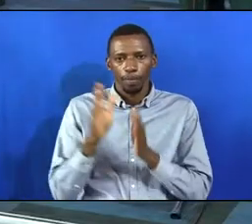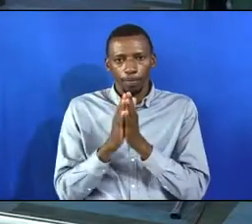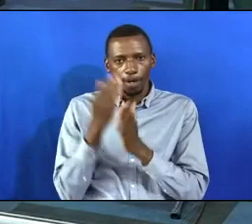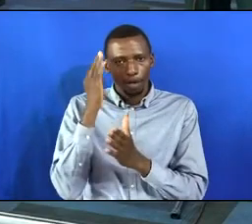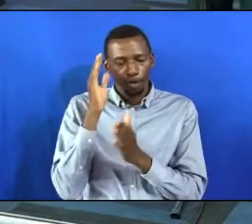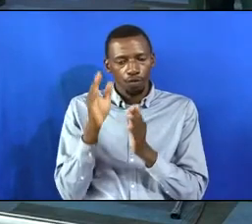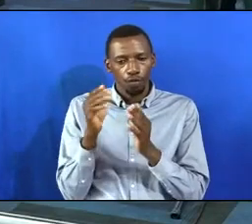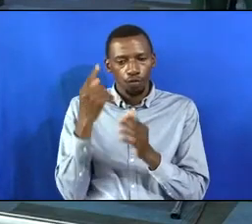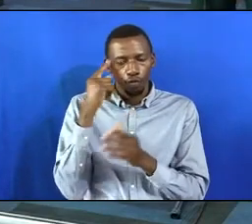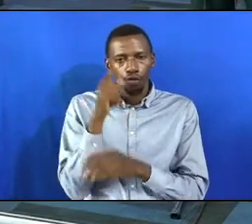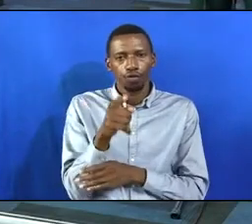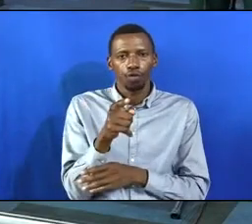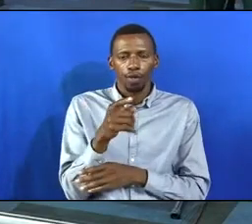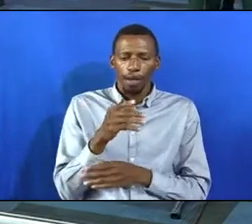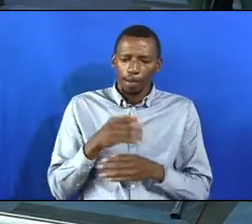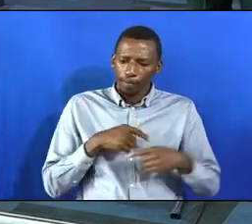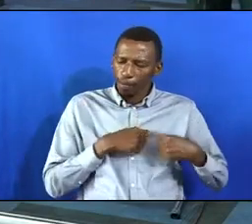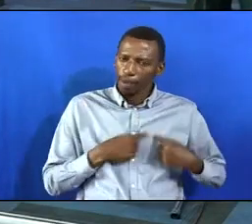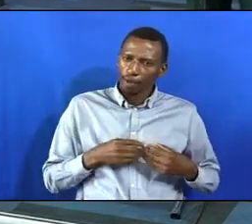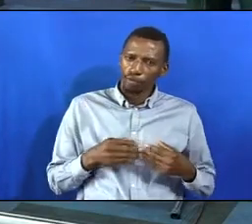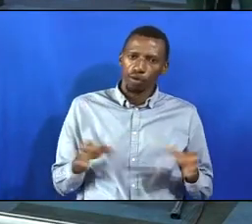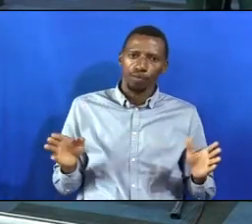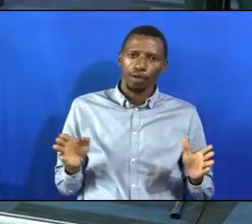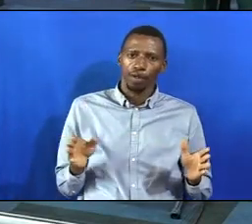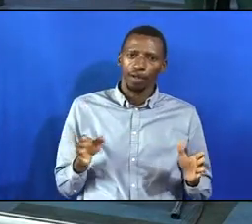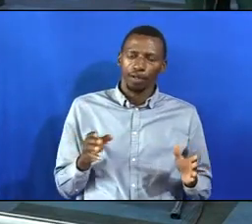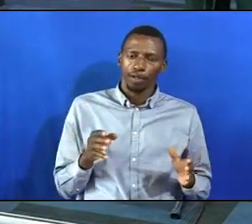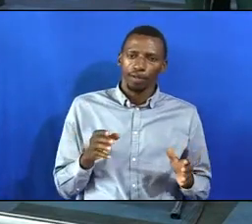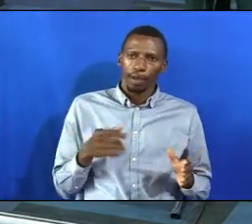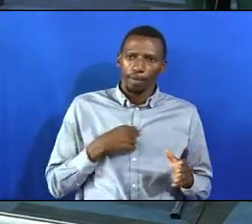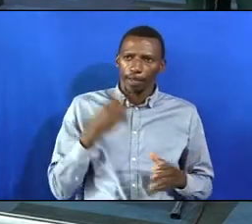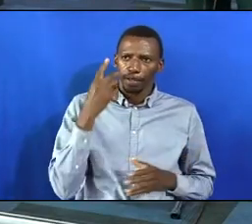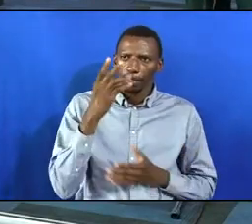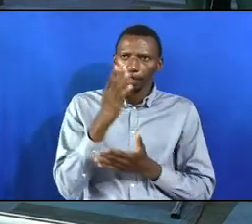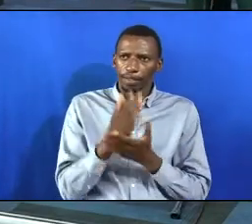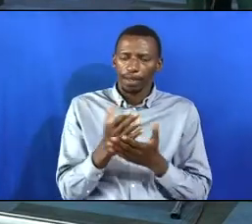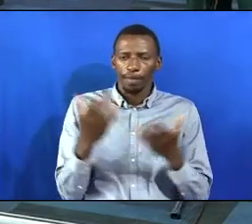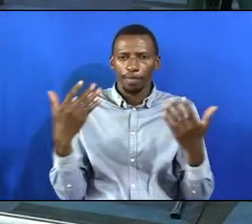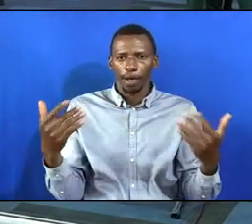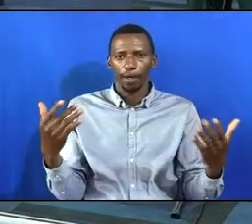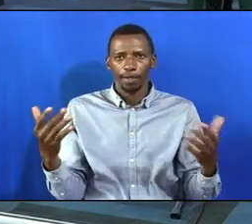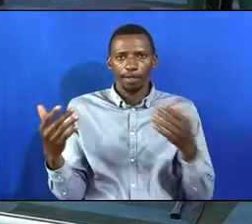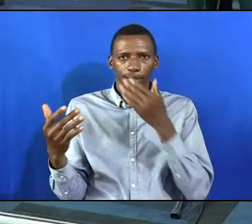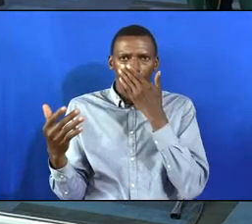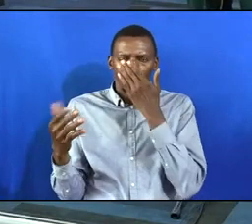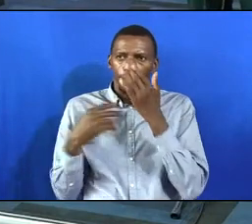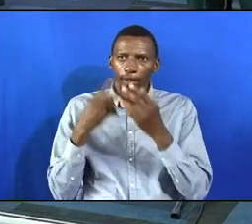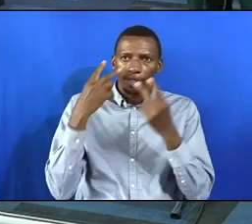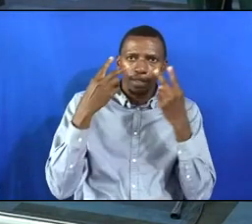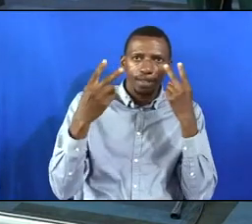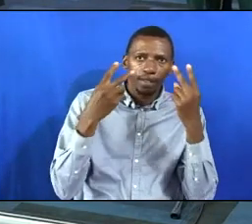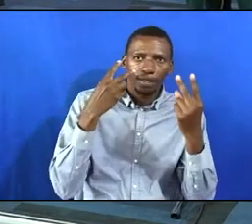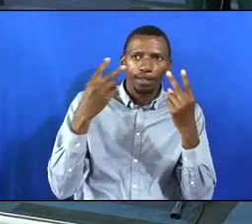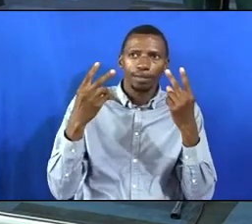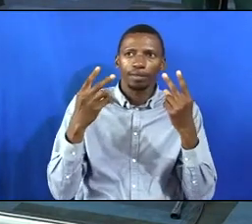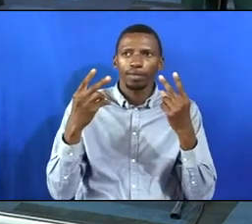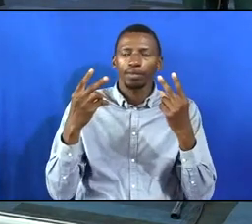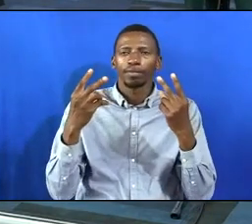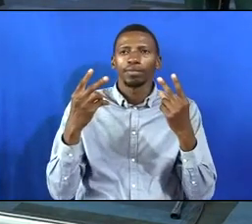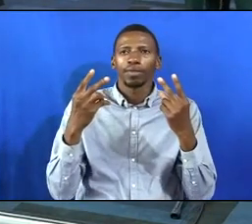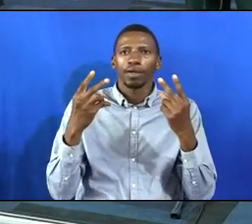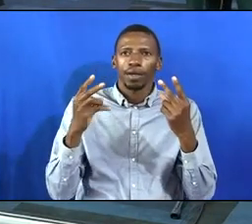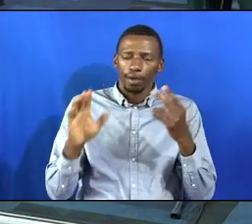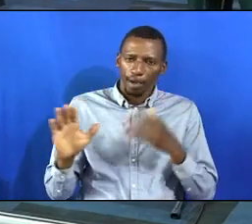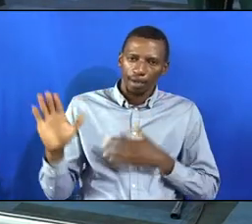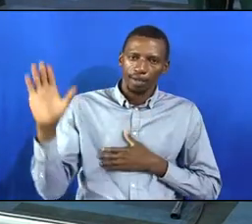Be honest, this is between you and your God. I'm seeing hands, eh? But when you raise up a hand, it doesn't go down, it goes up. Make sure